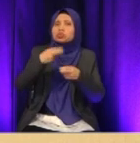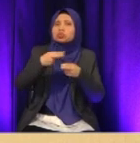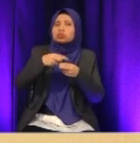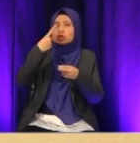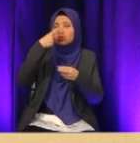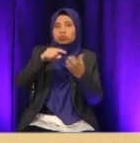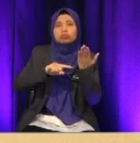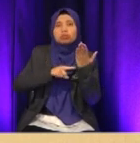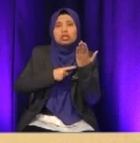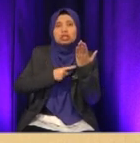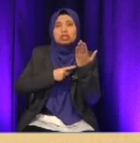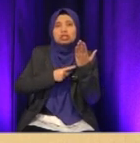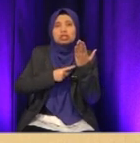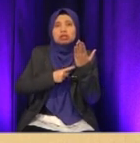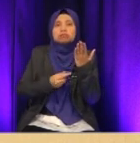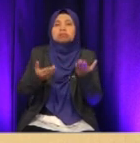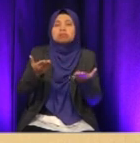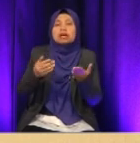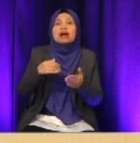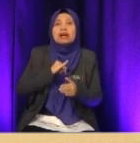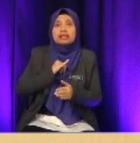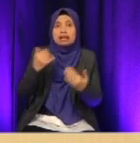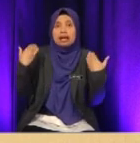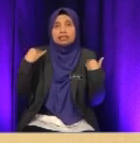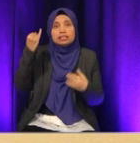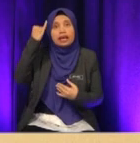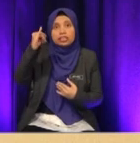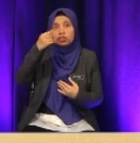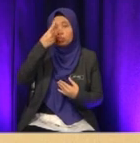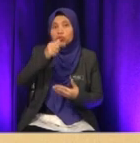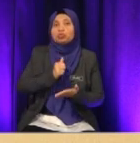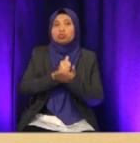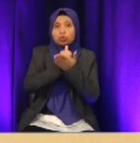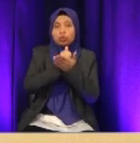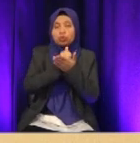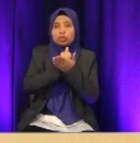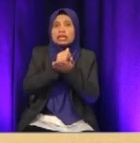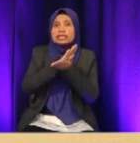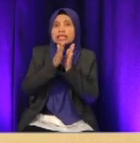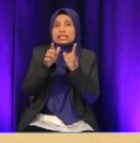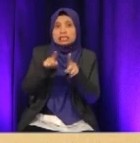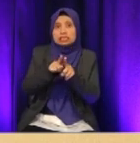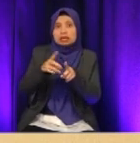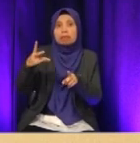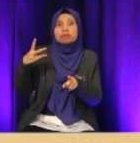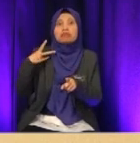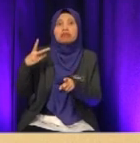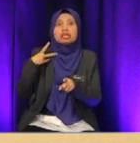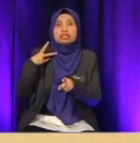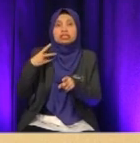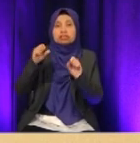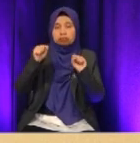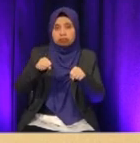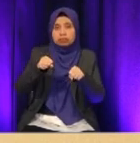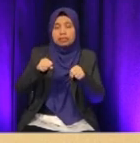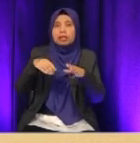it? Well, if you like the idea of doing something to help and you enjoy keeping fit, I might have just the solution